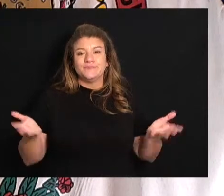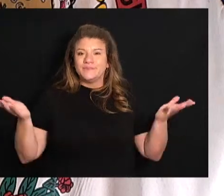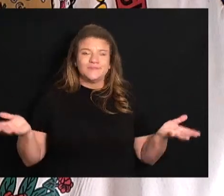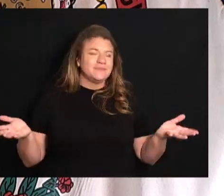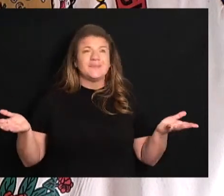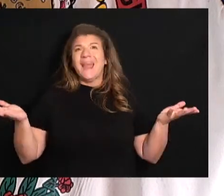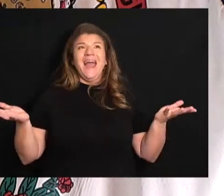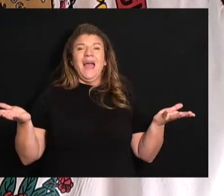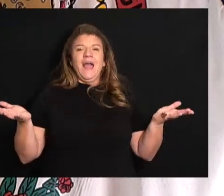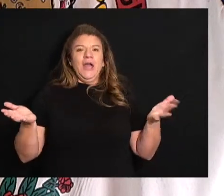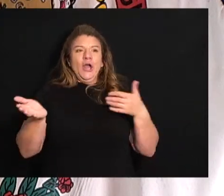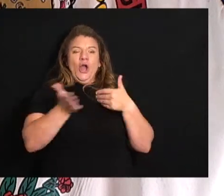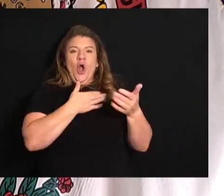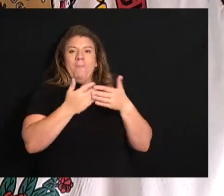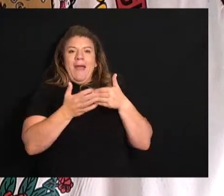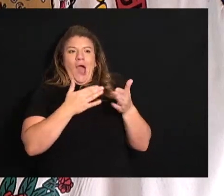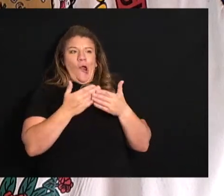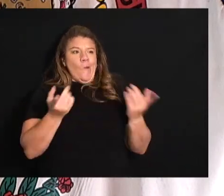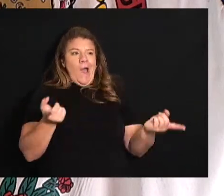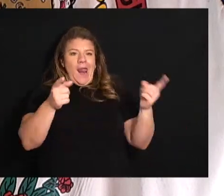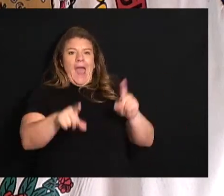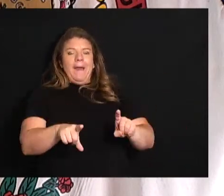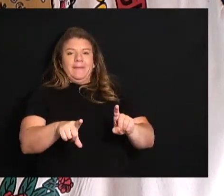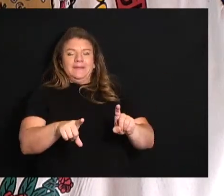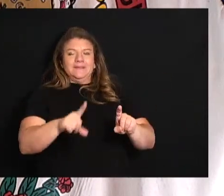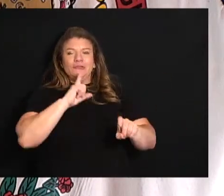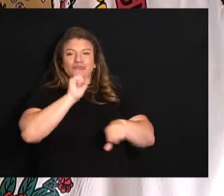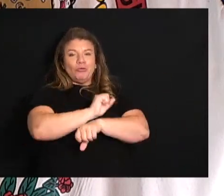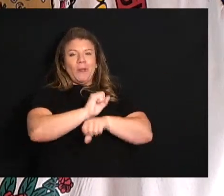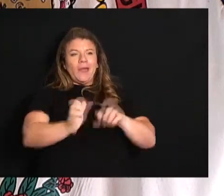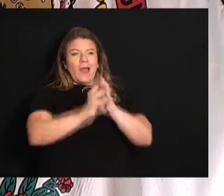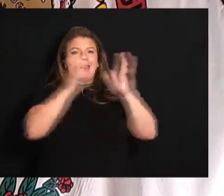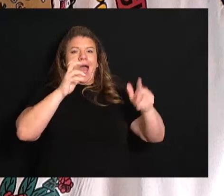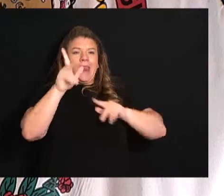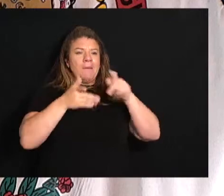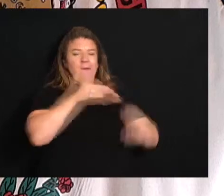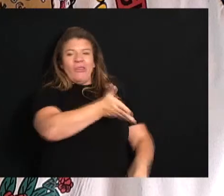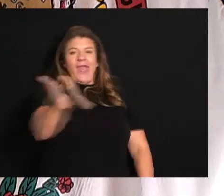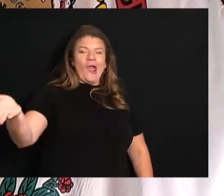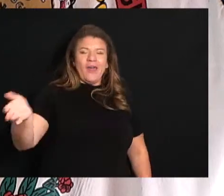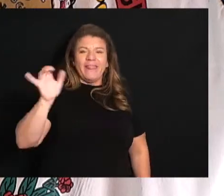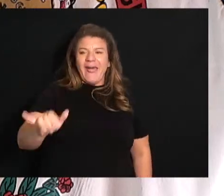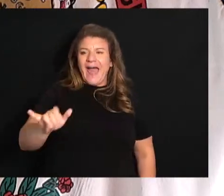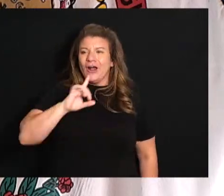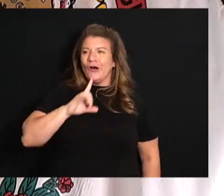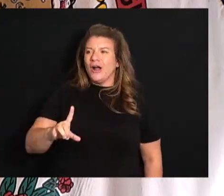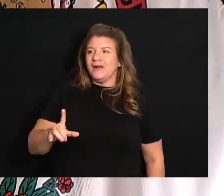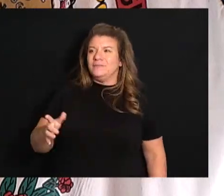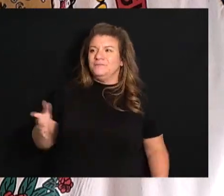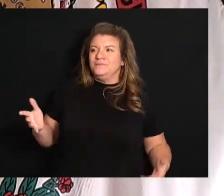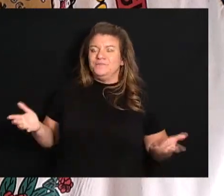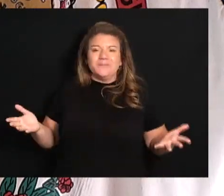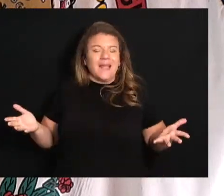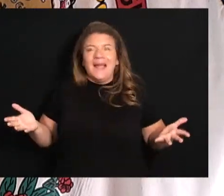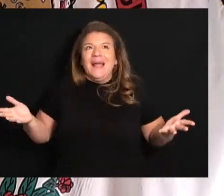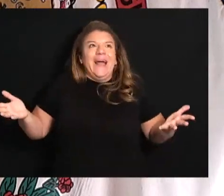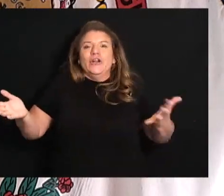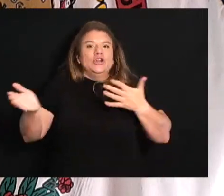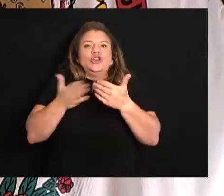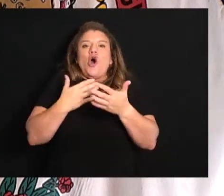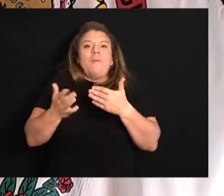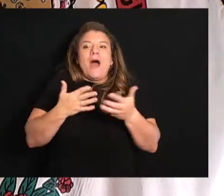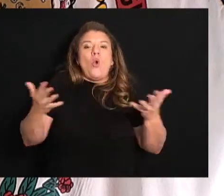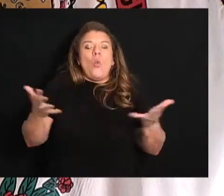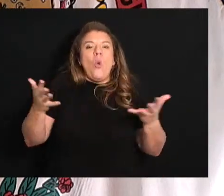no matter what we do, there are a bunch of people out there that are just absolutely, no matter what